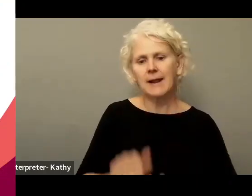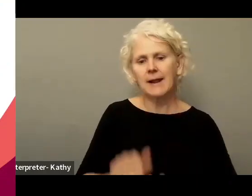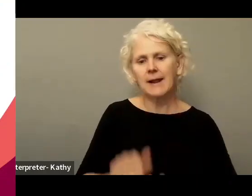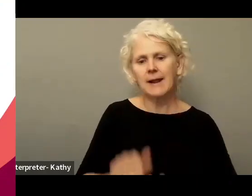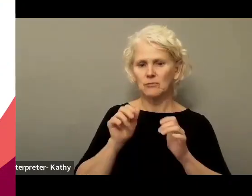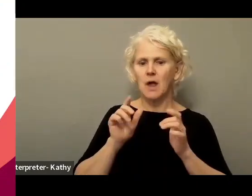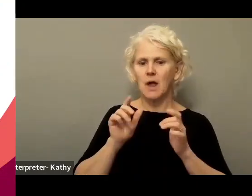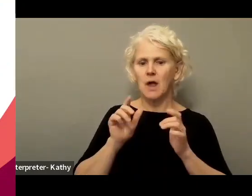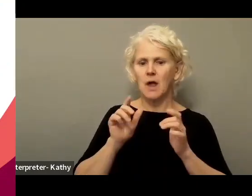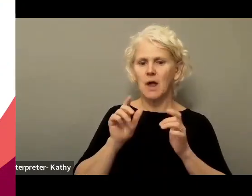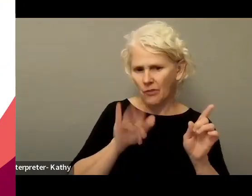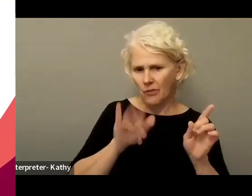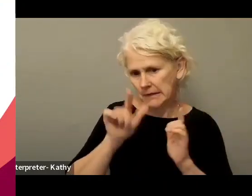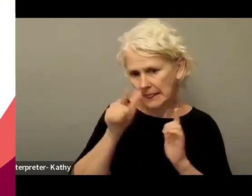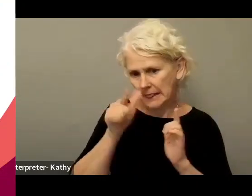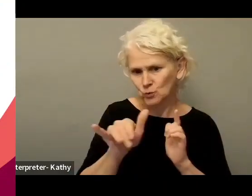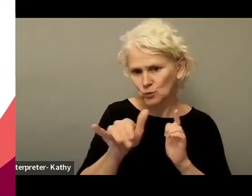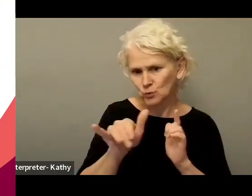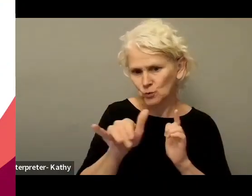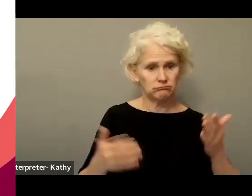Any questions?